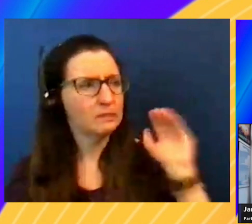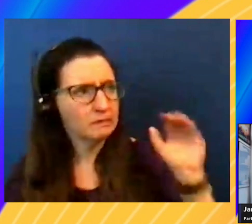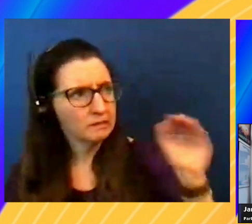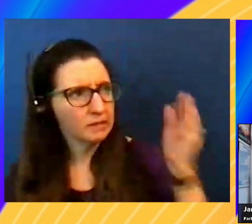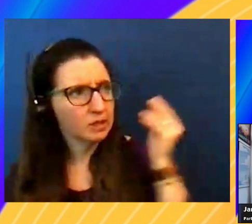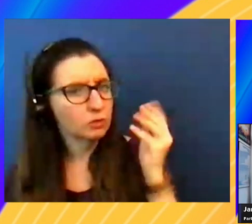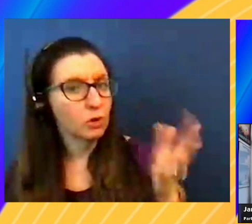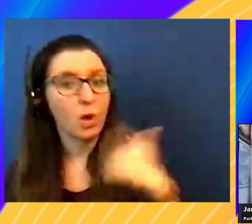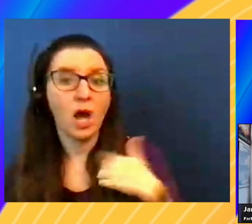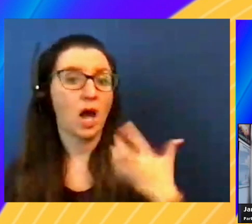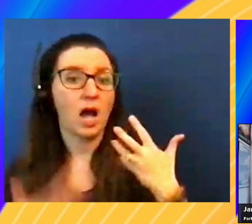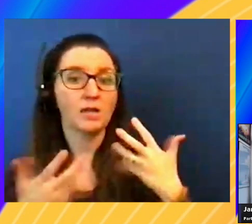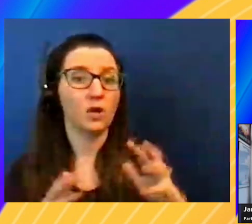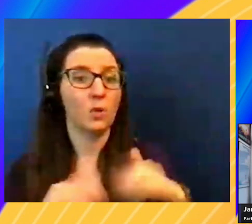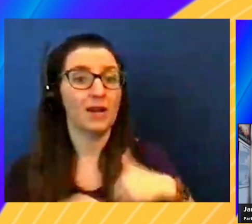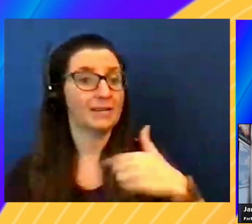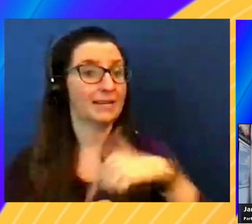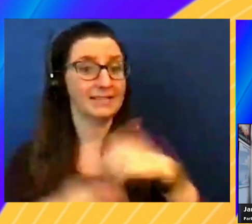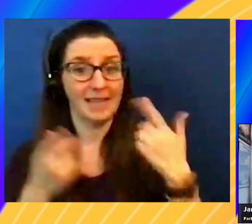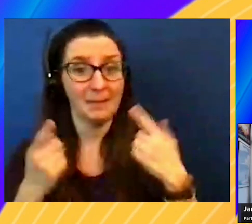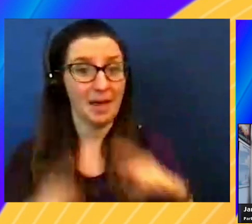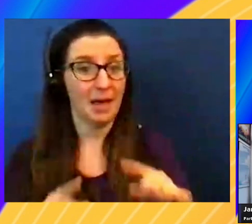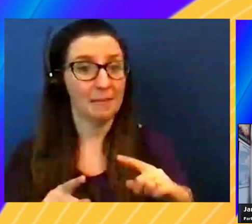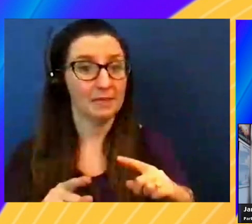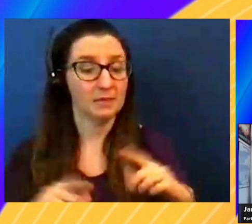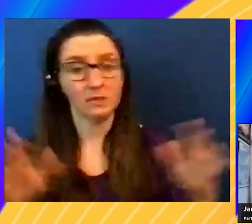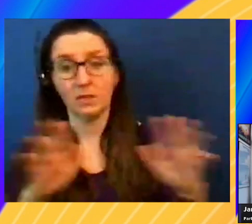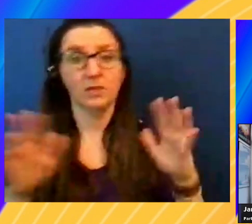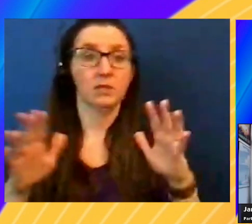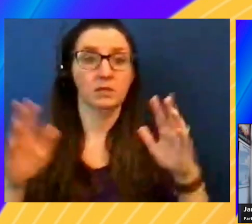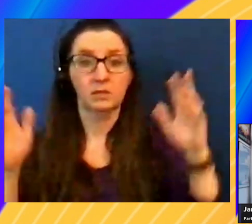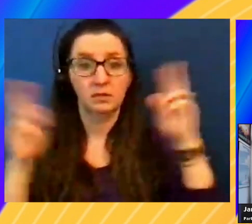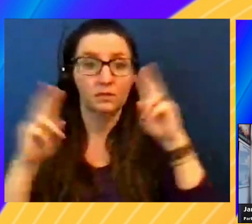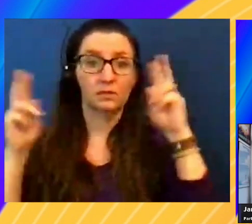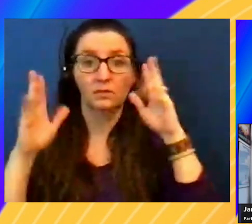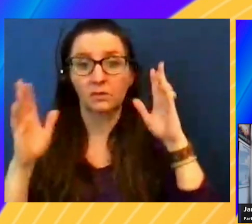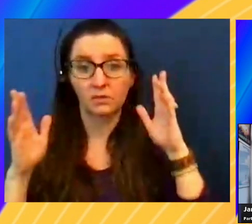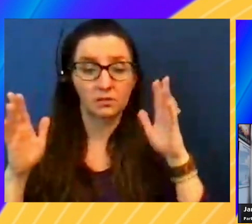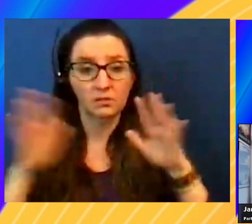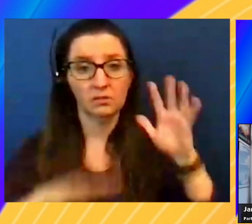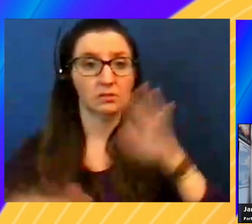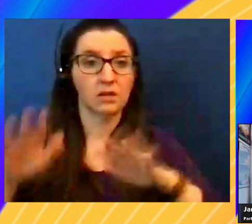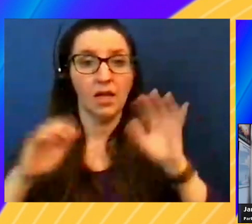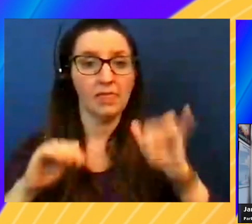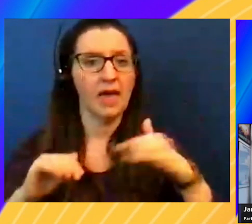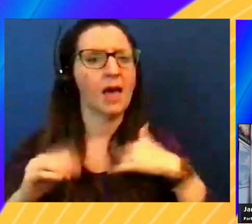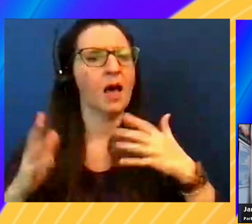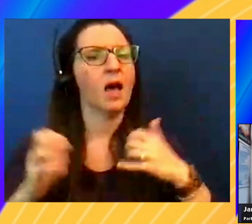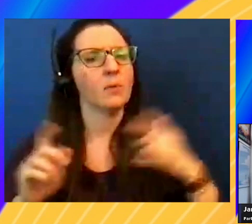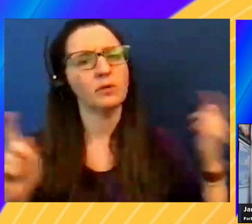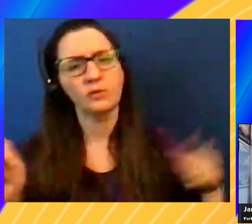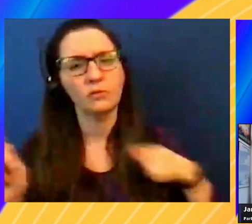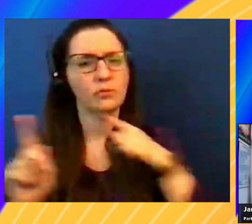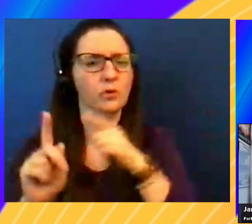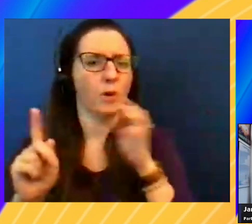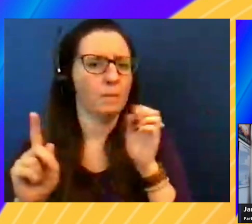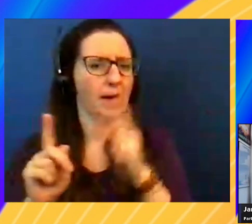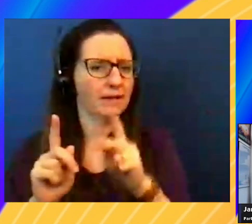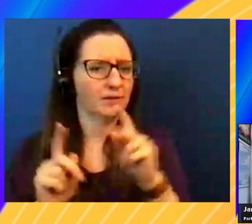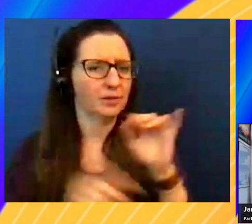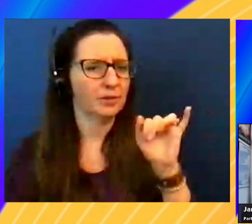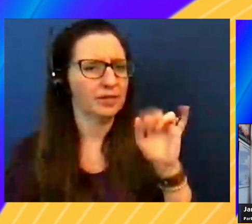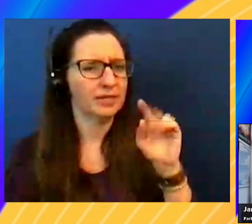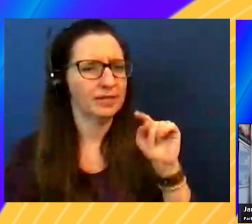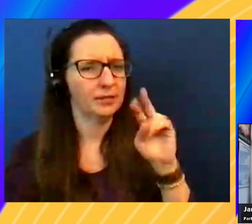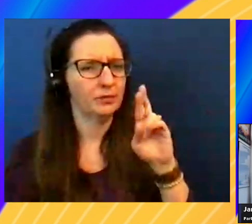caught off guard next time a security threat is happening. So I'm going to navigate back to Contributor Insights here under